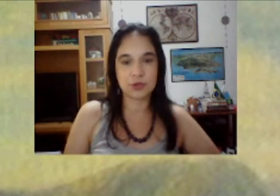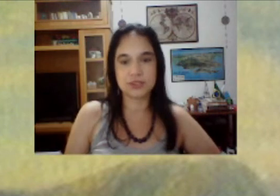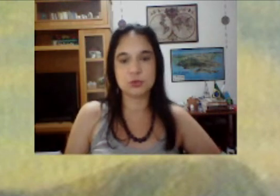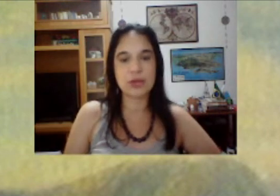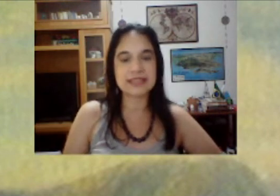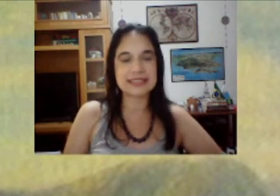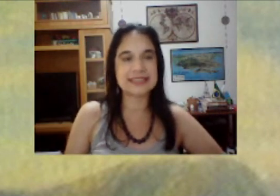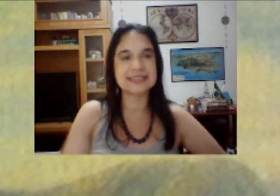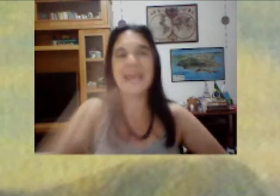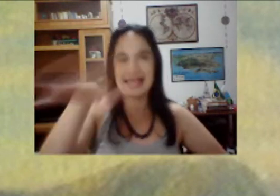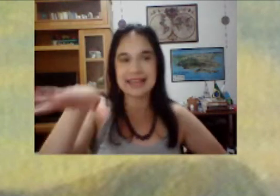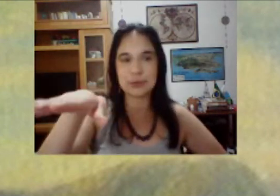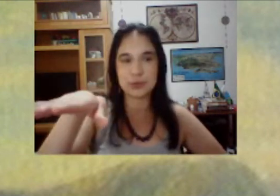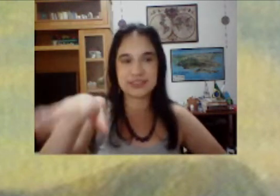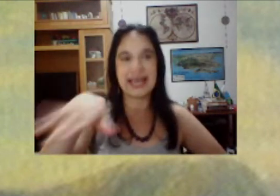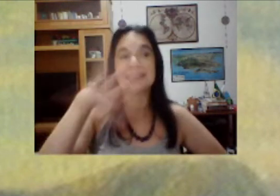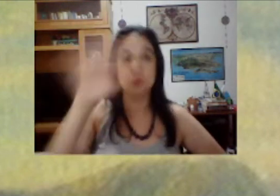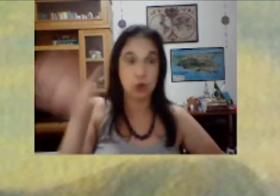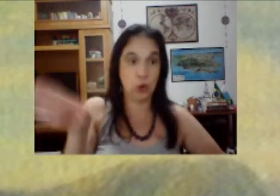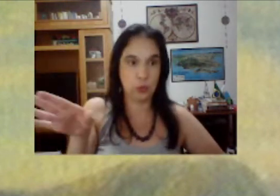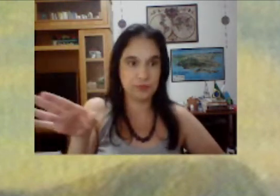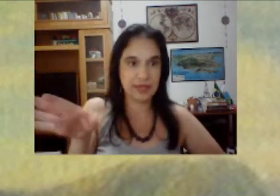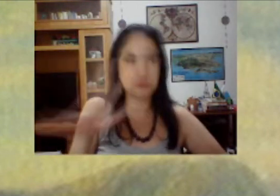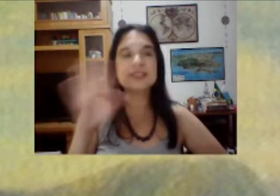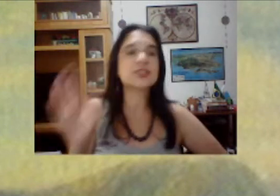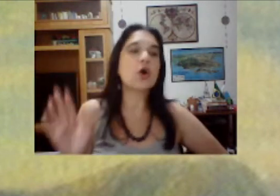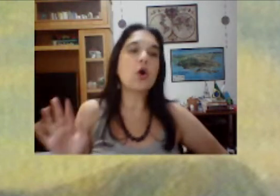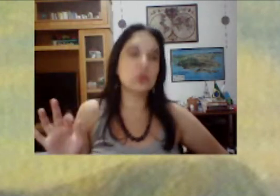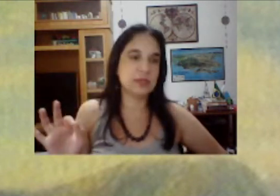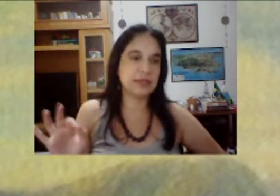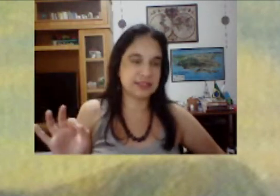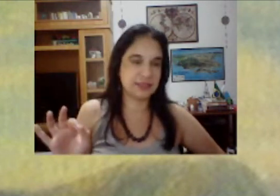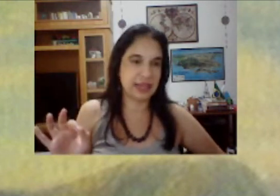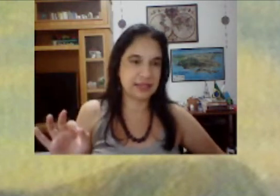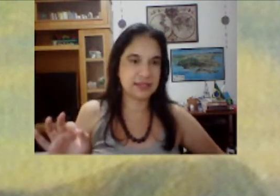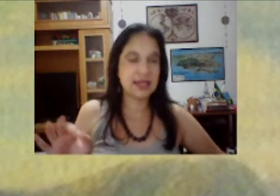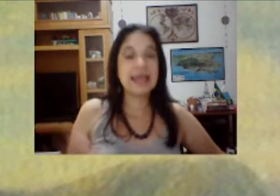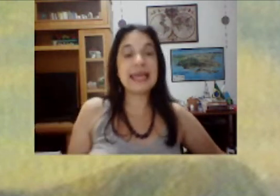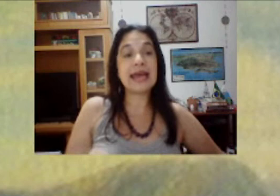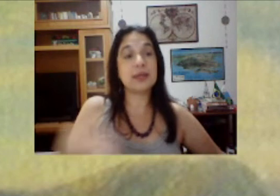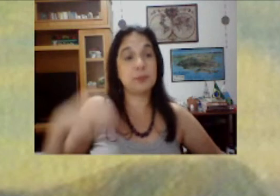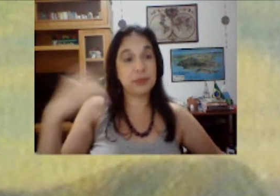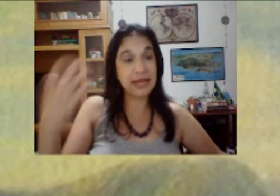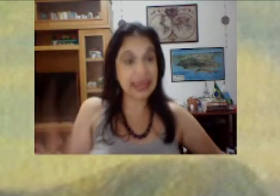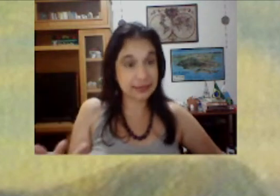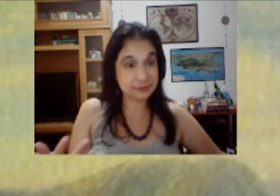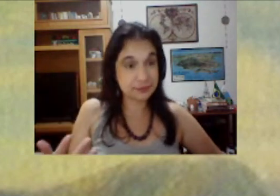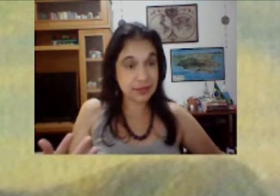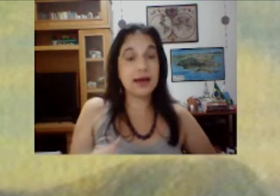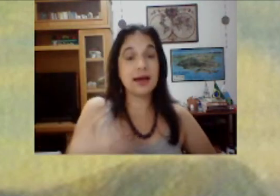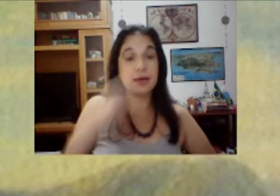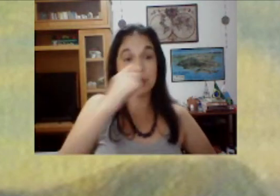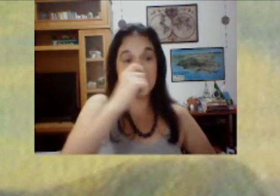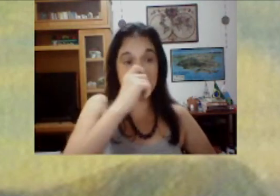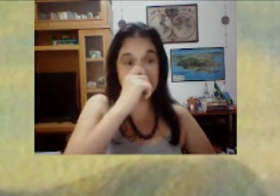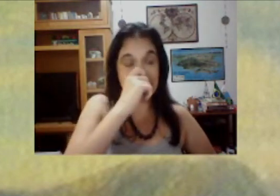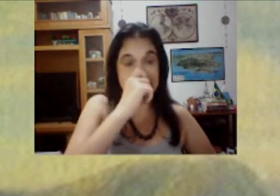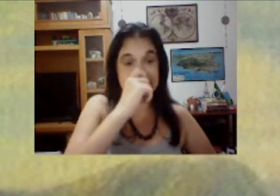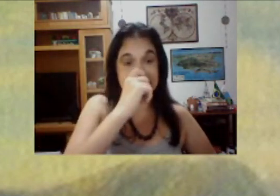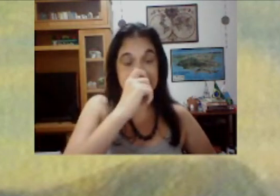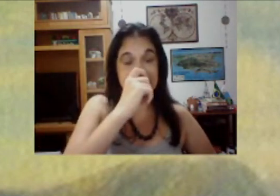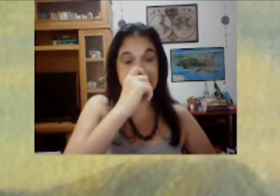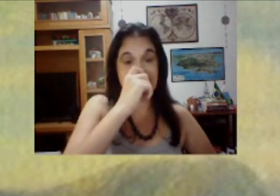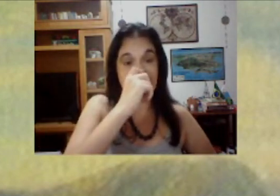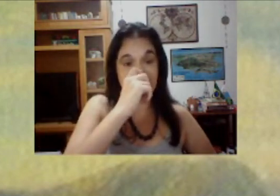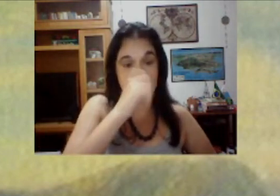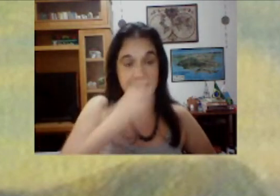area for his new residence and that was that. No, it wasn't only because of that. He had a plan of